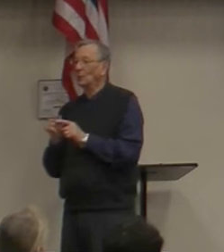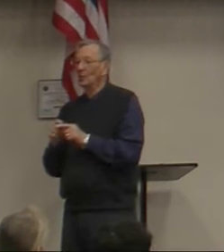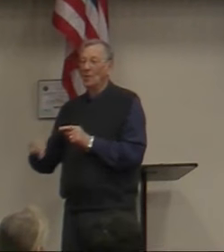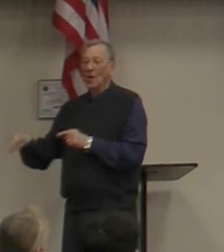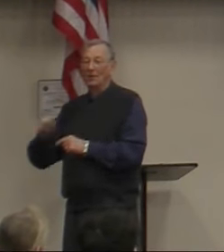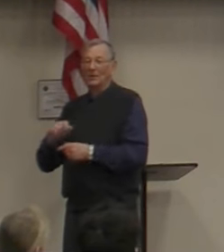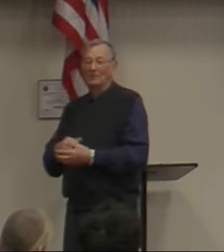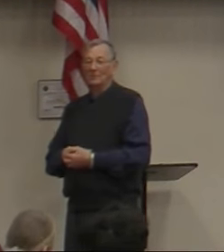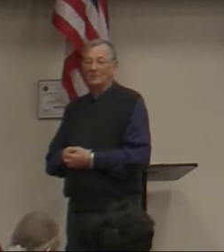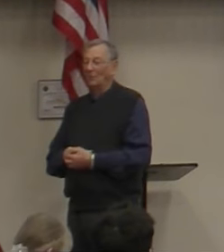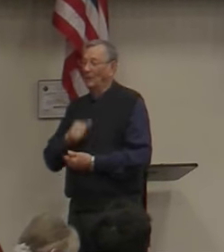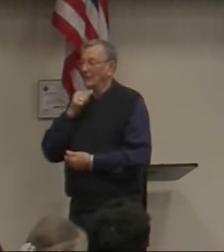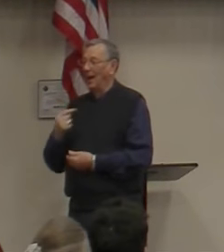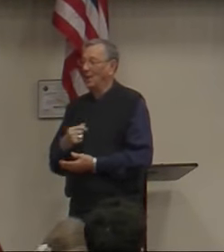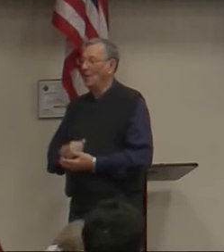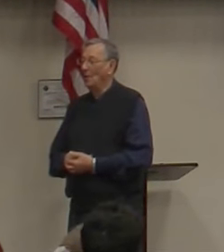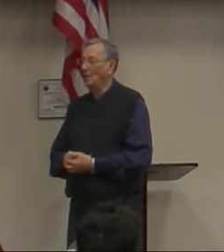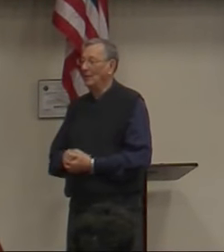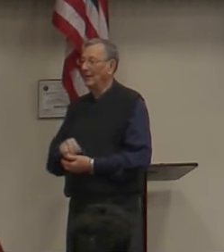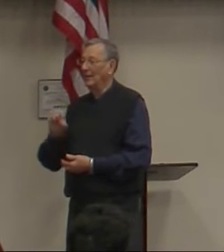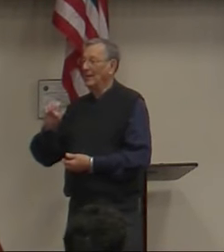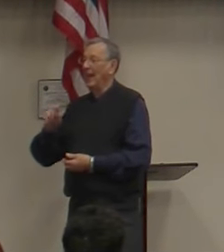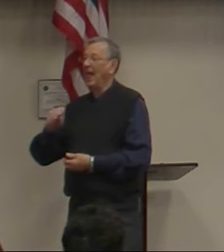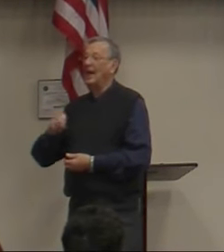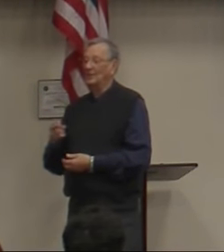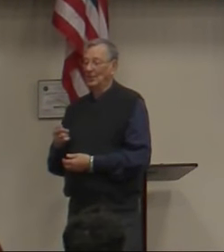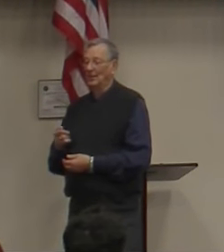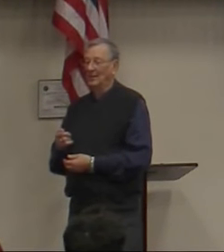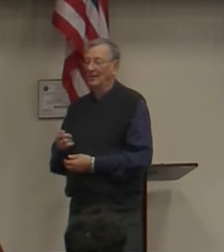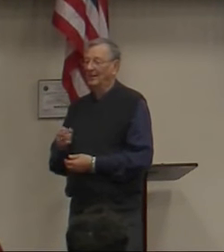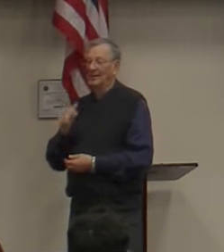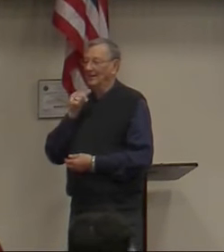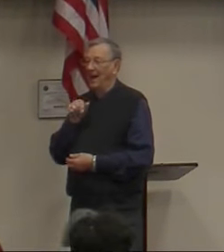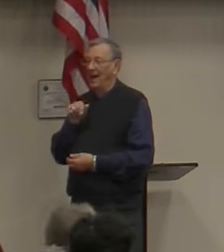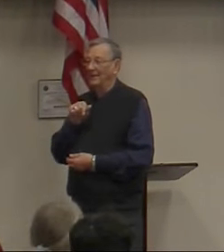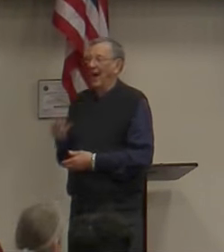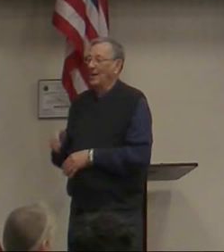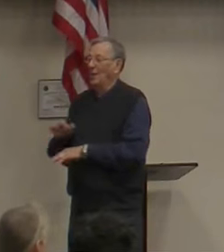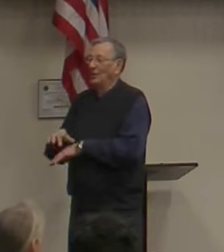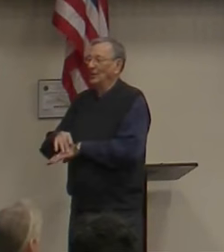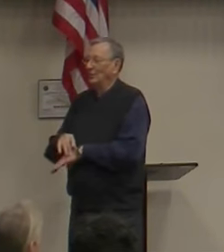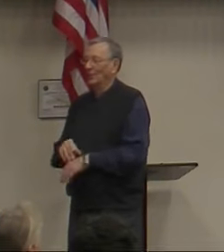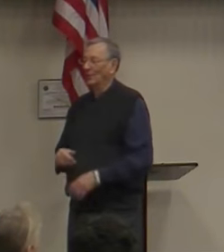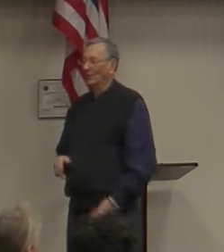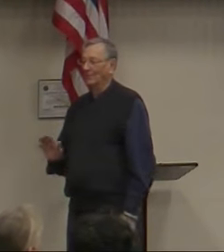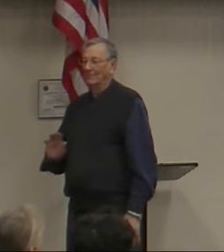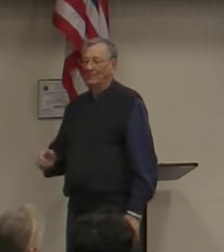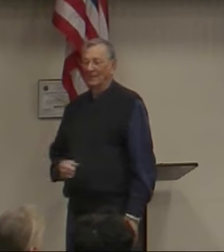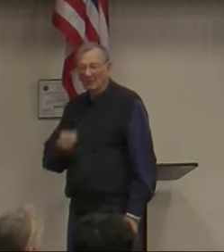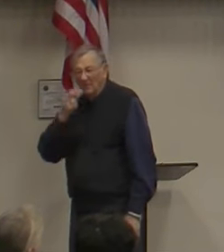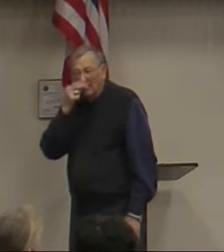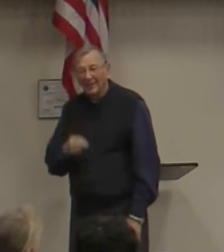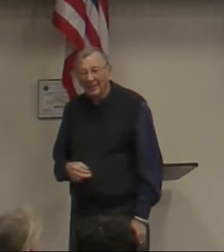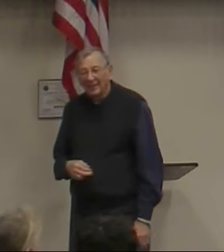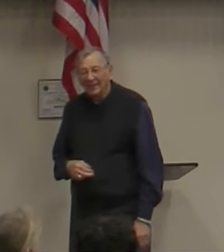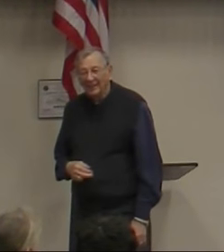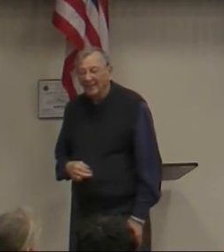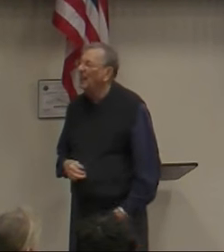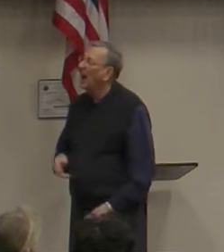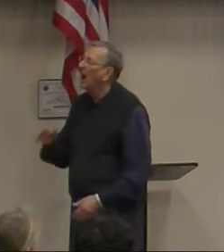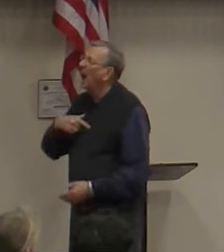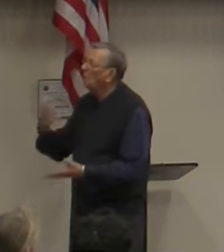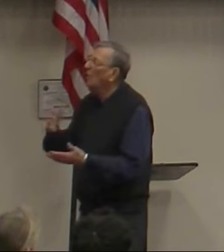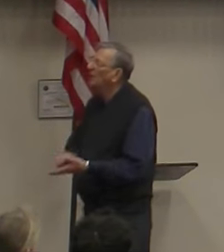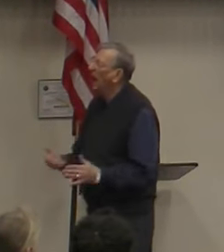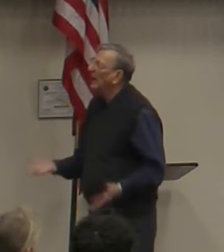them. Elijah doesn't get to die on this earth. It's funny. It's what he asked God for,